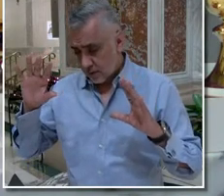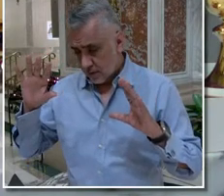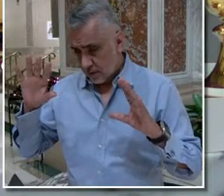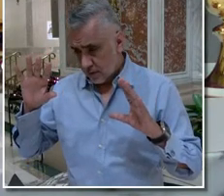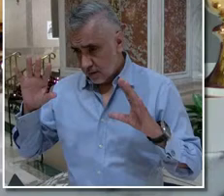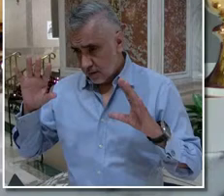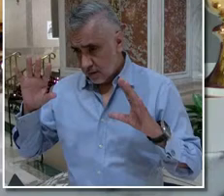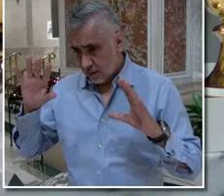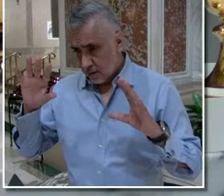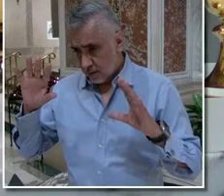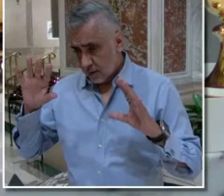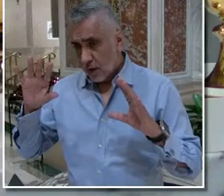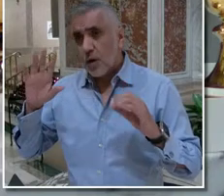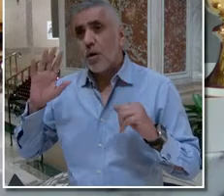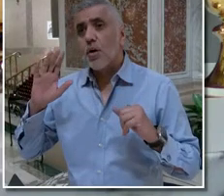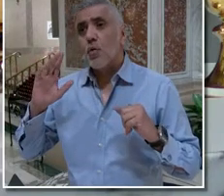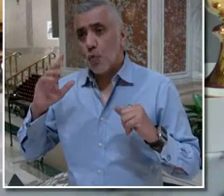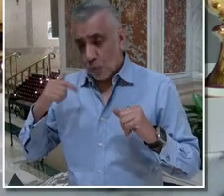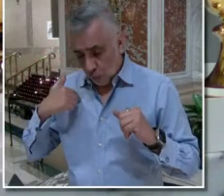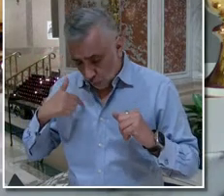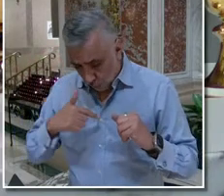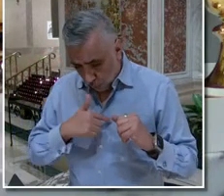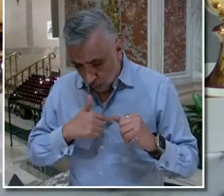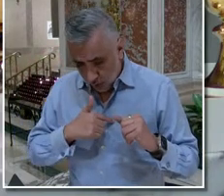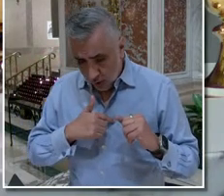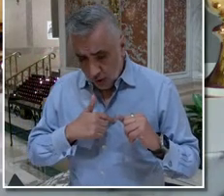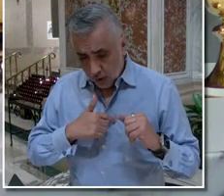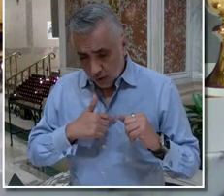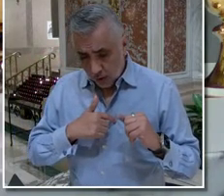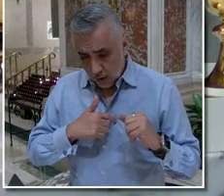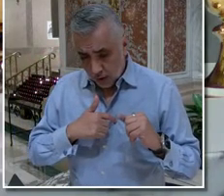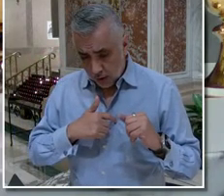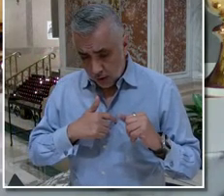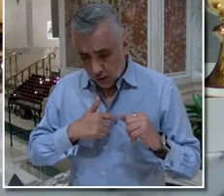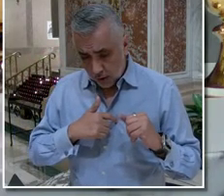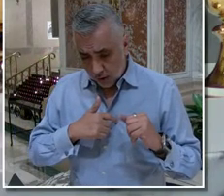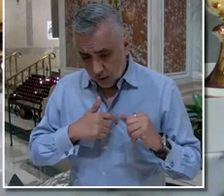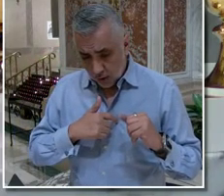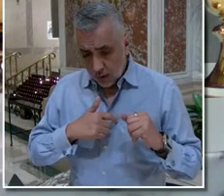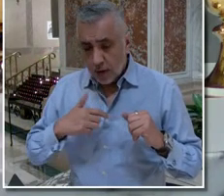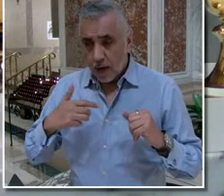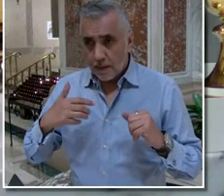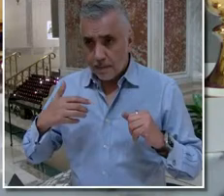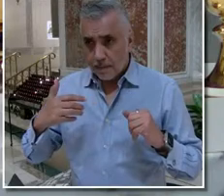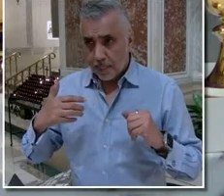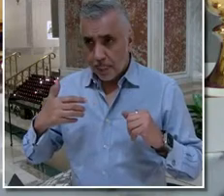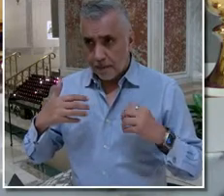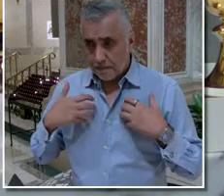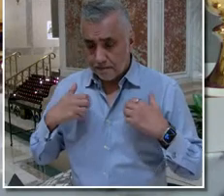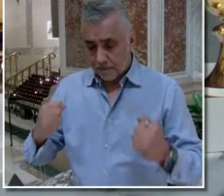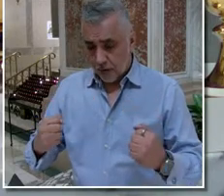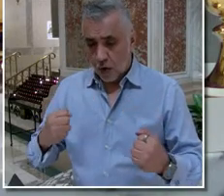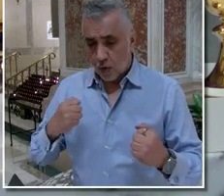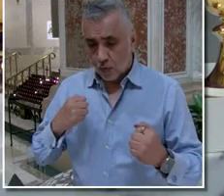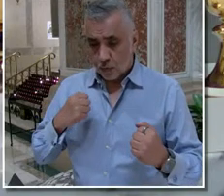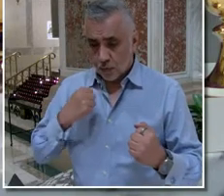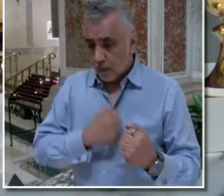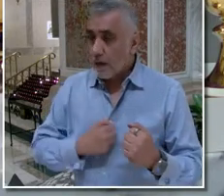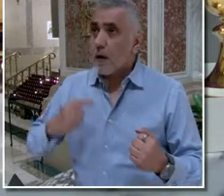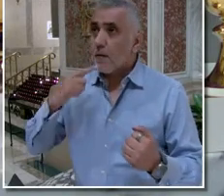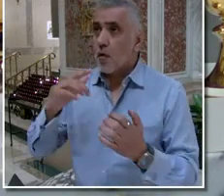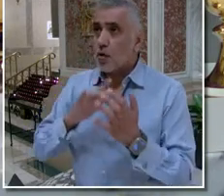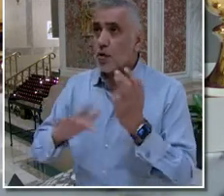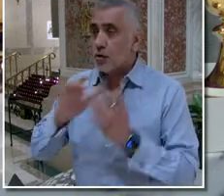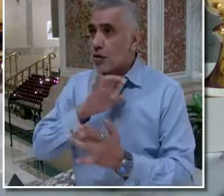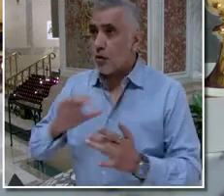se realiza la obra de nuestra redención por Jesucristo